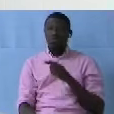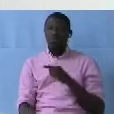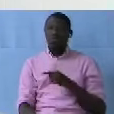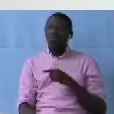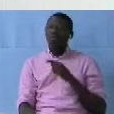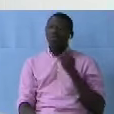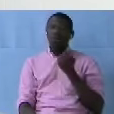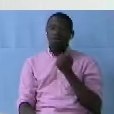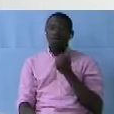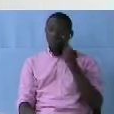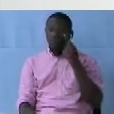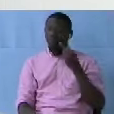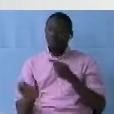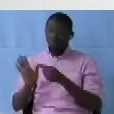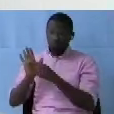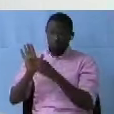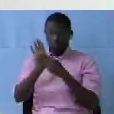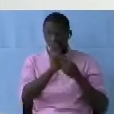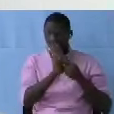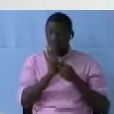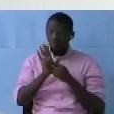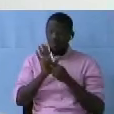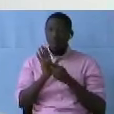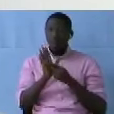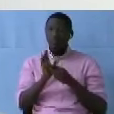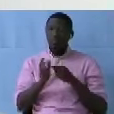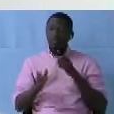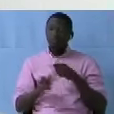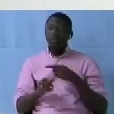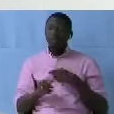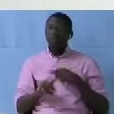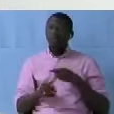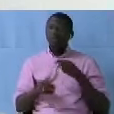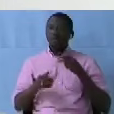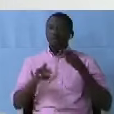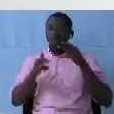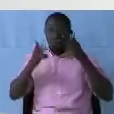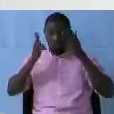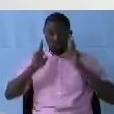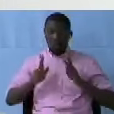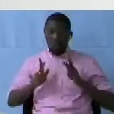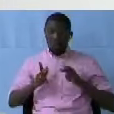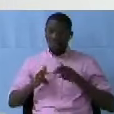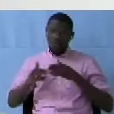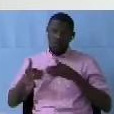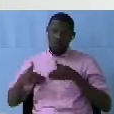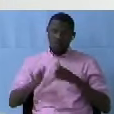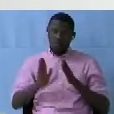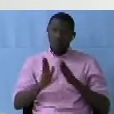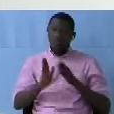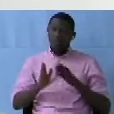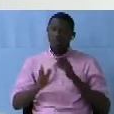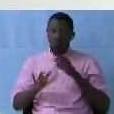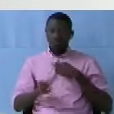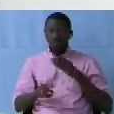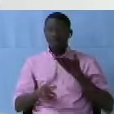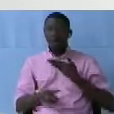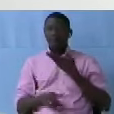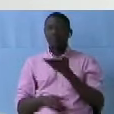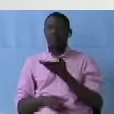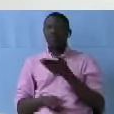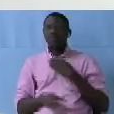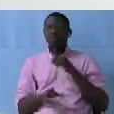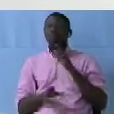extent, the required regulatory mechanism should have been put in place